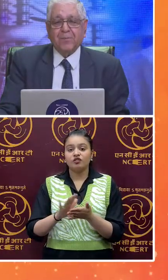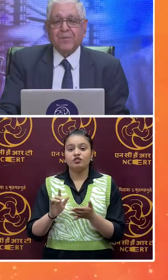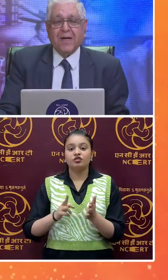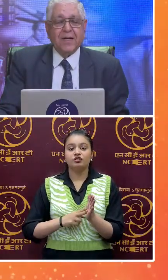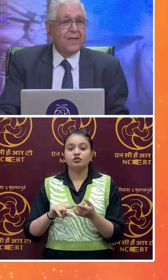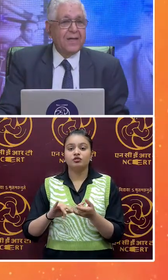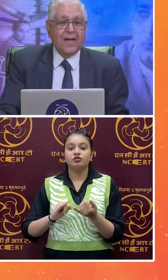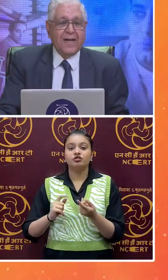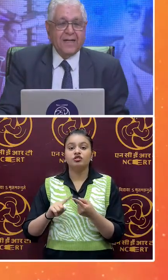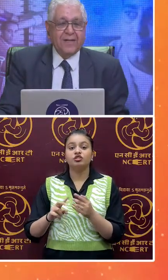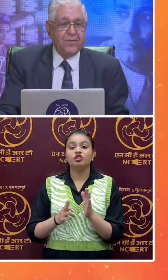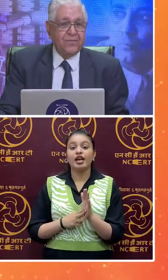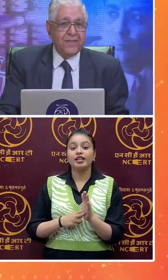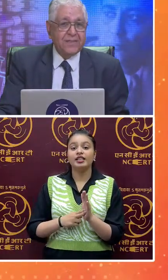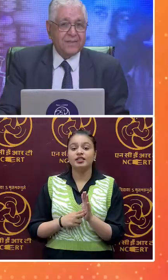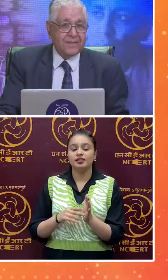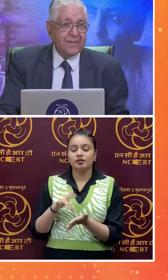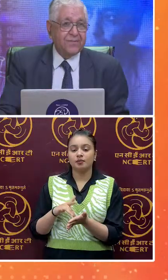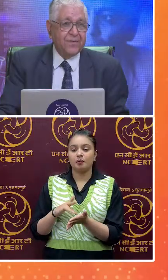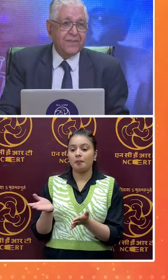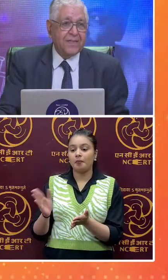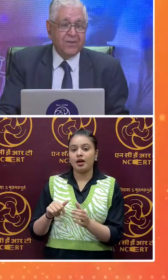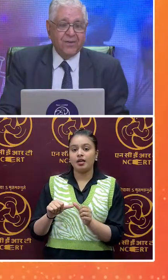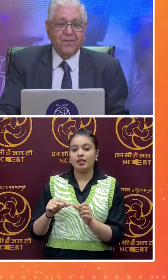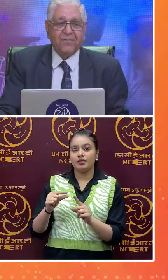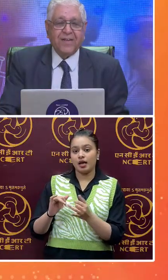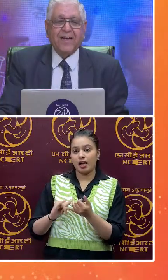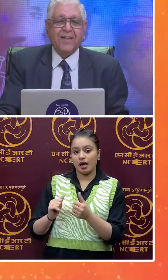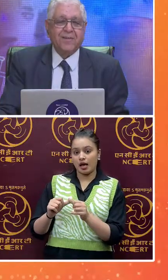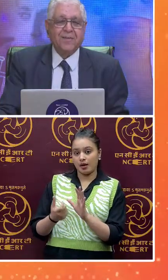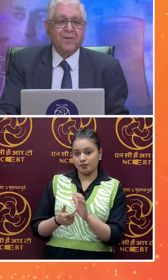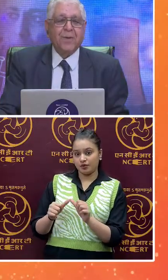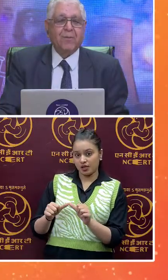visiting Apsara in 1956, 57 or